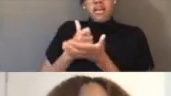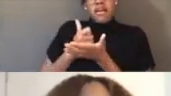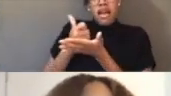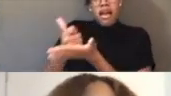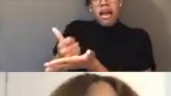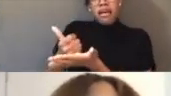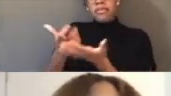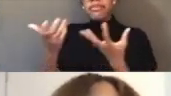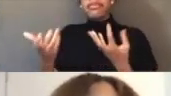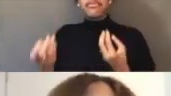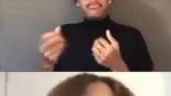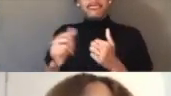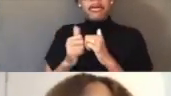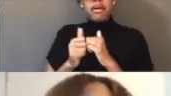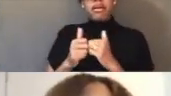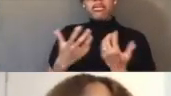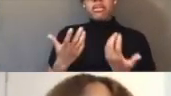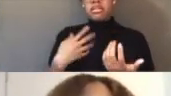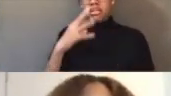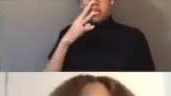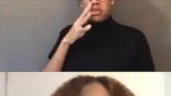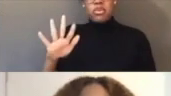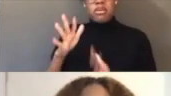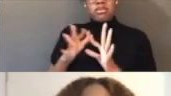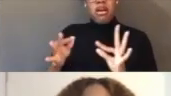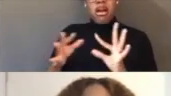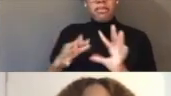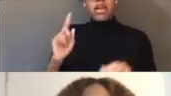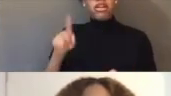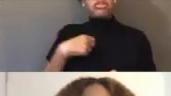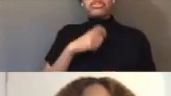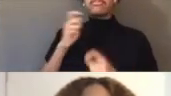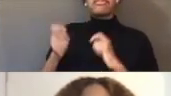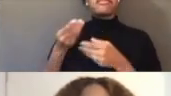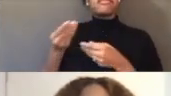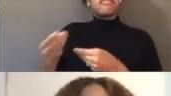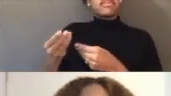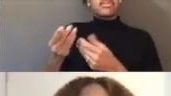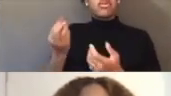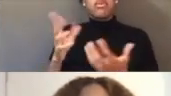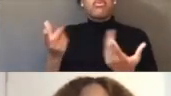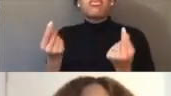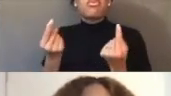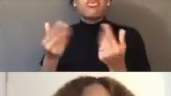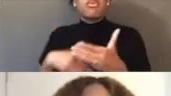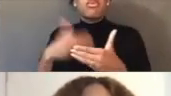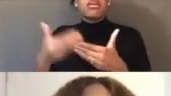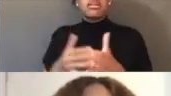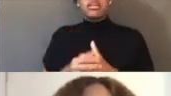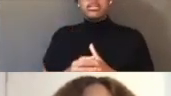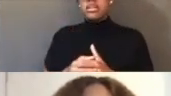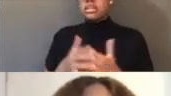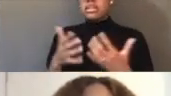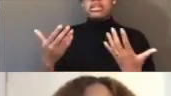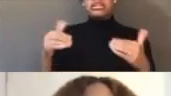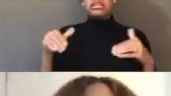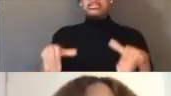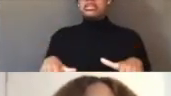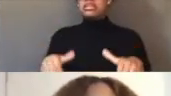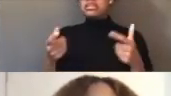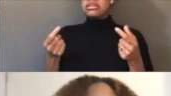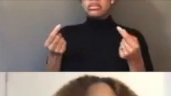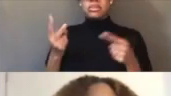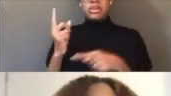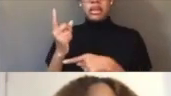and ignore it altogether? I was so disappointed in my lack of words and that I didn't know what to do in that moment. It